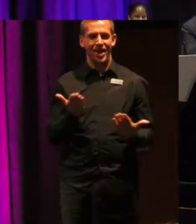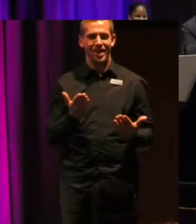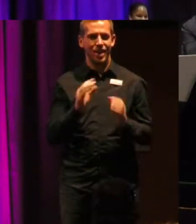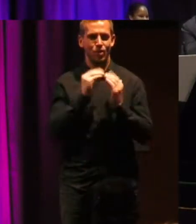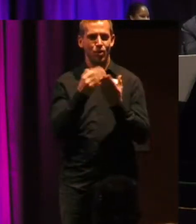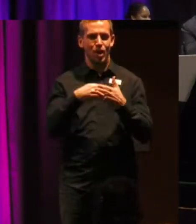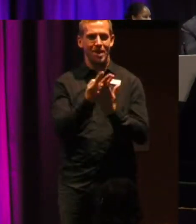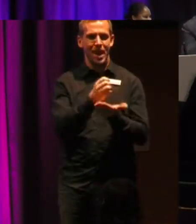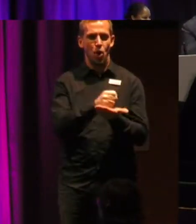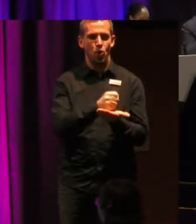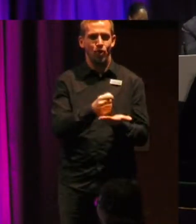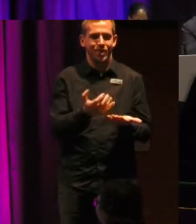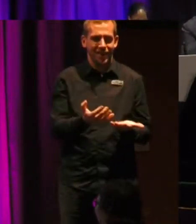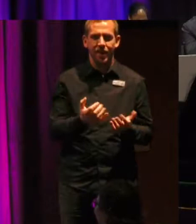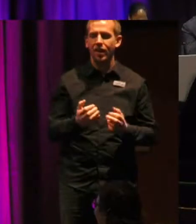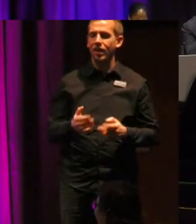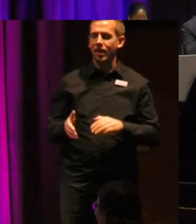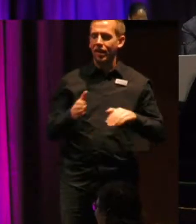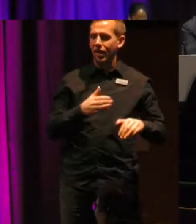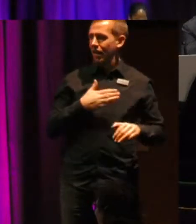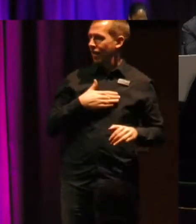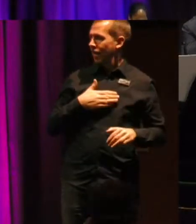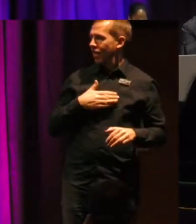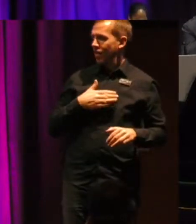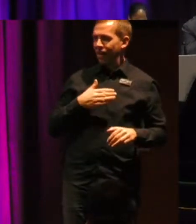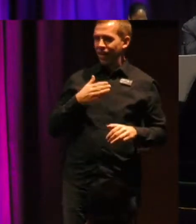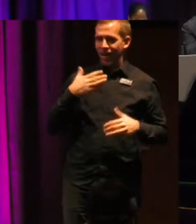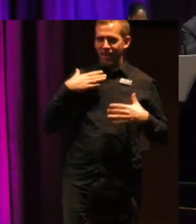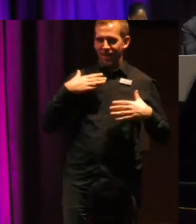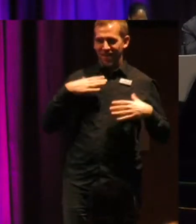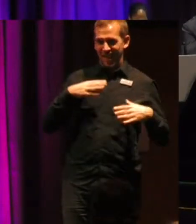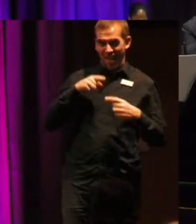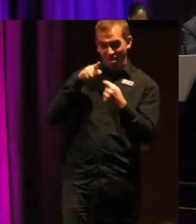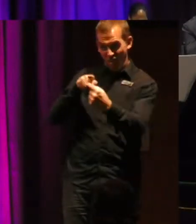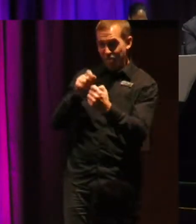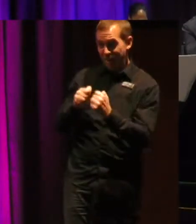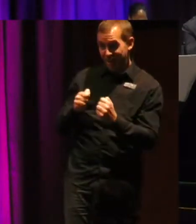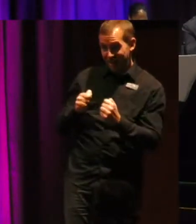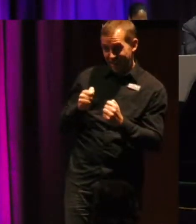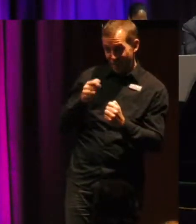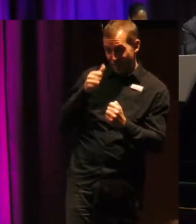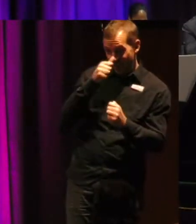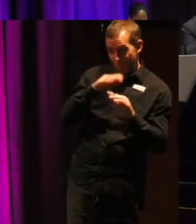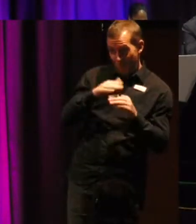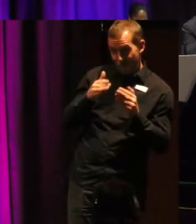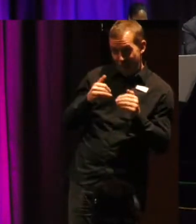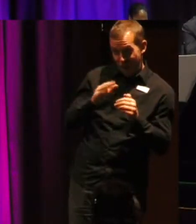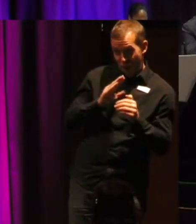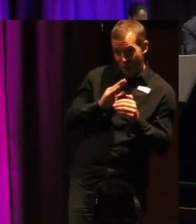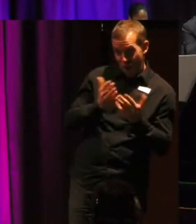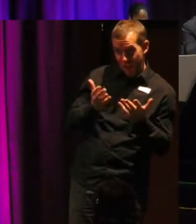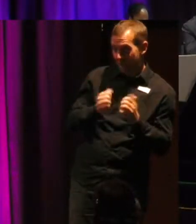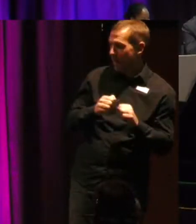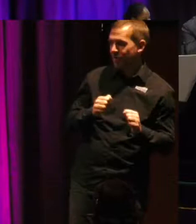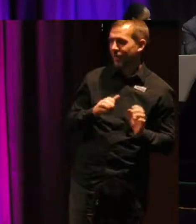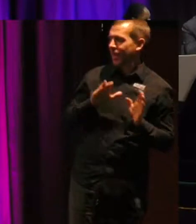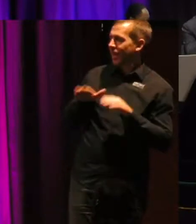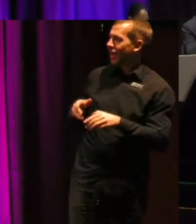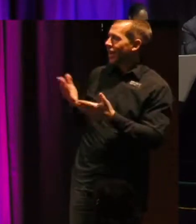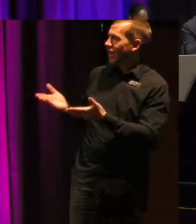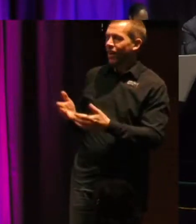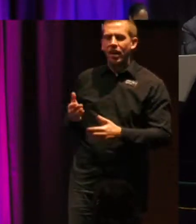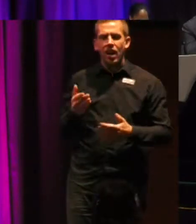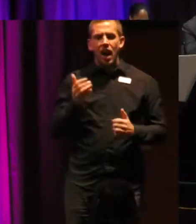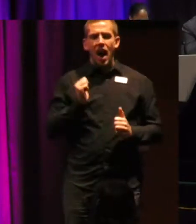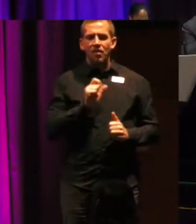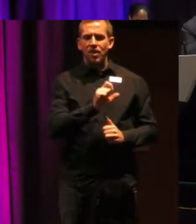Now, I want to ask you, I want to put you on the spot of why you don't have it, but what can users do? If everyone